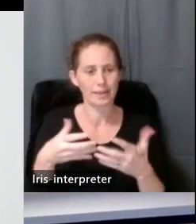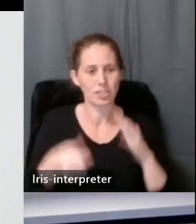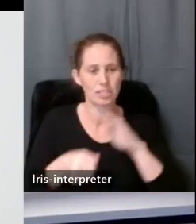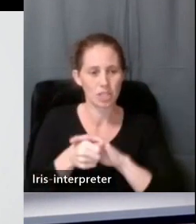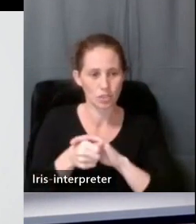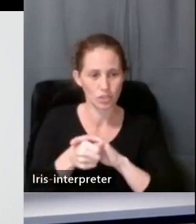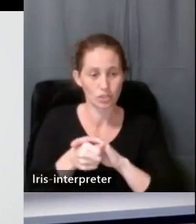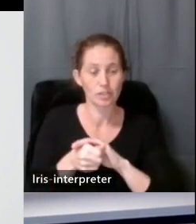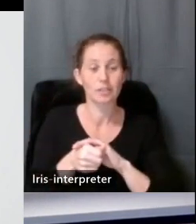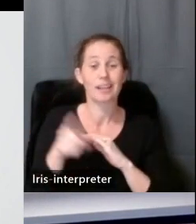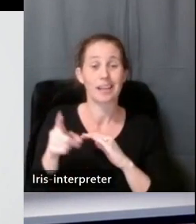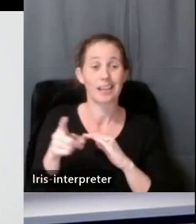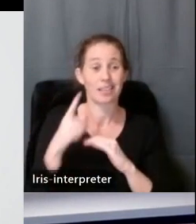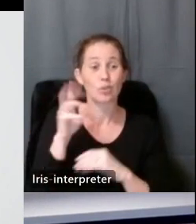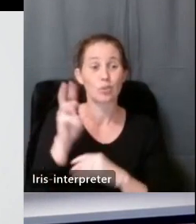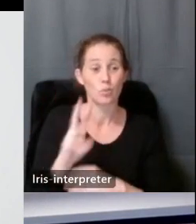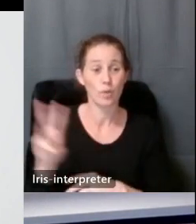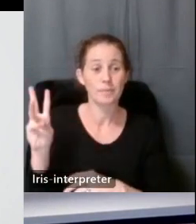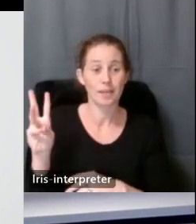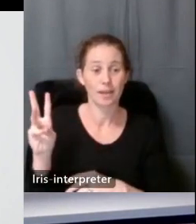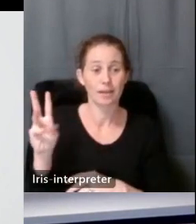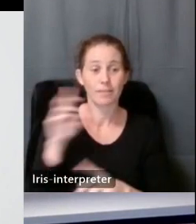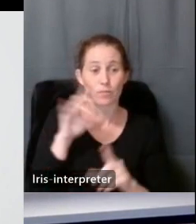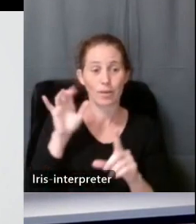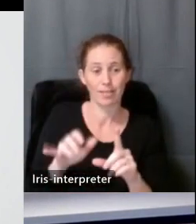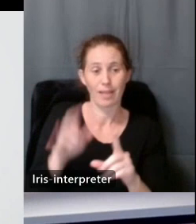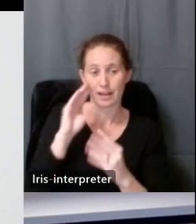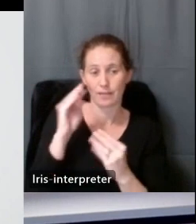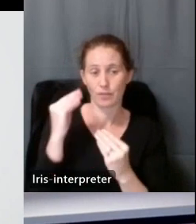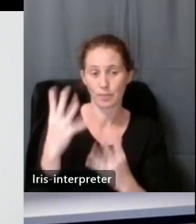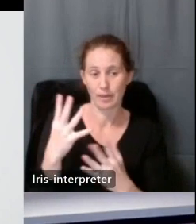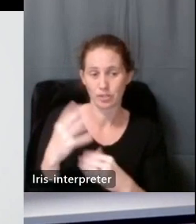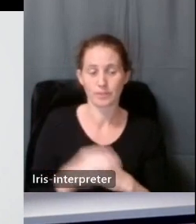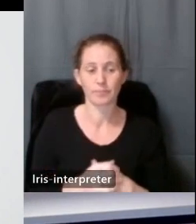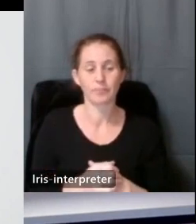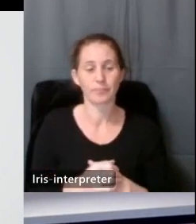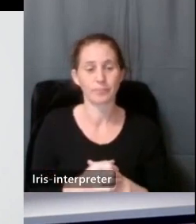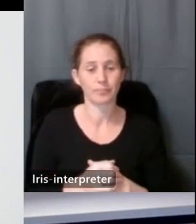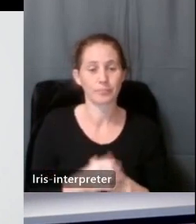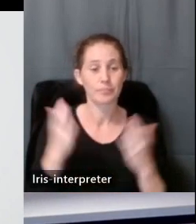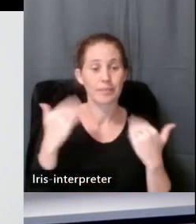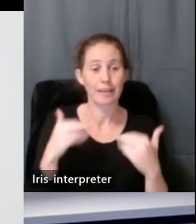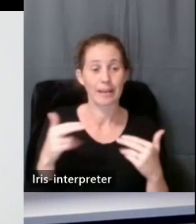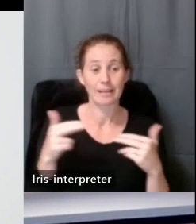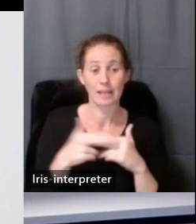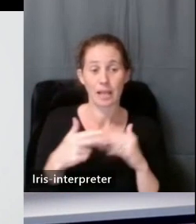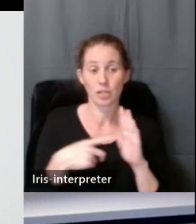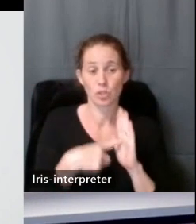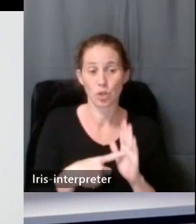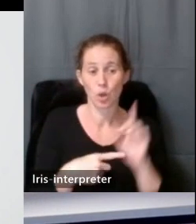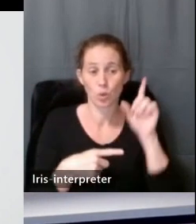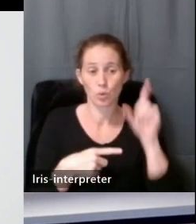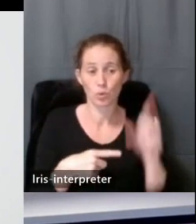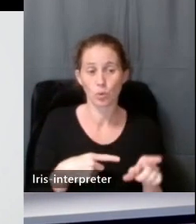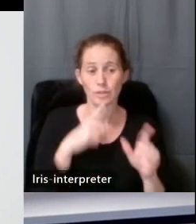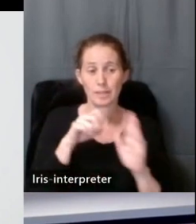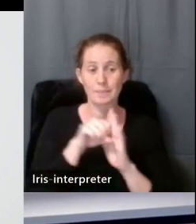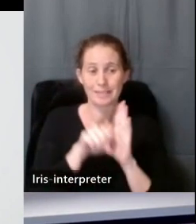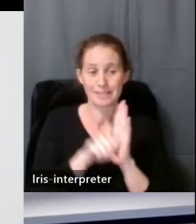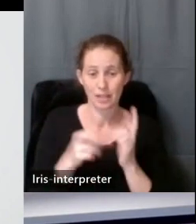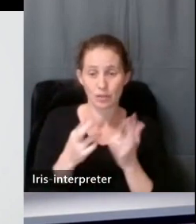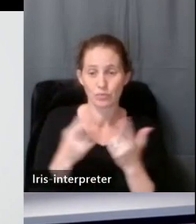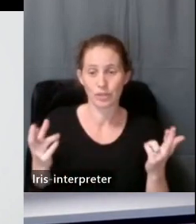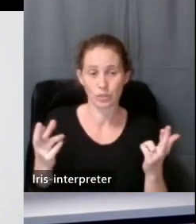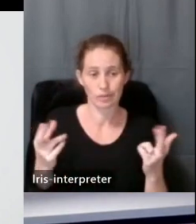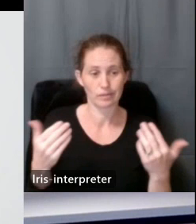Shelters, and there's a website for that information as well. The next slide shows some state